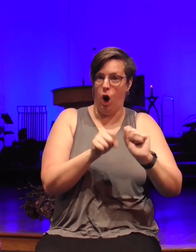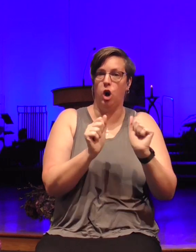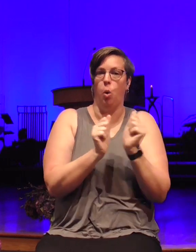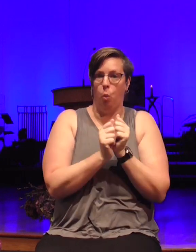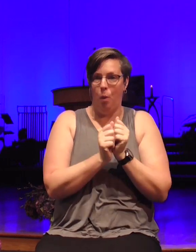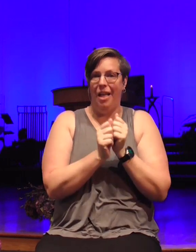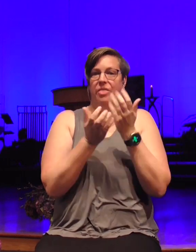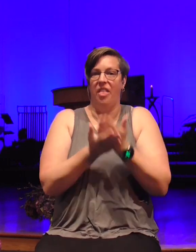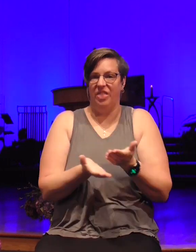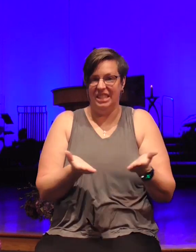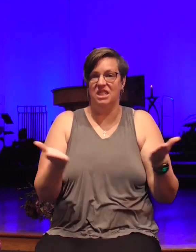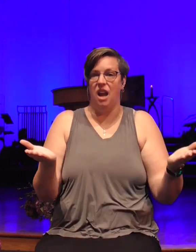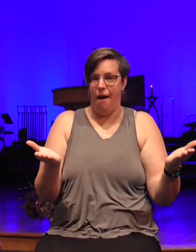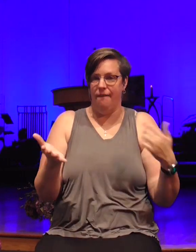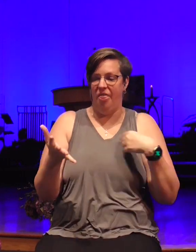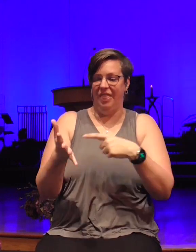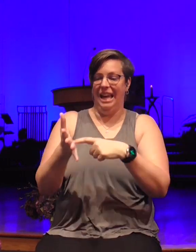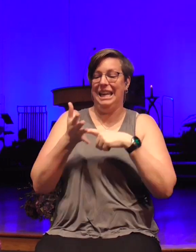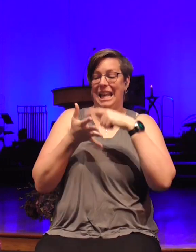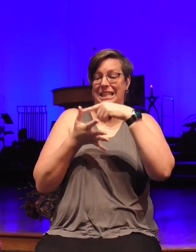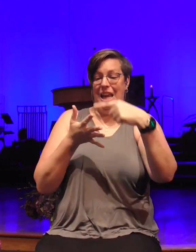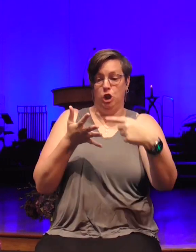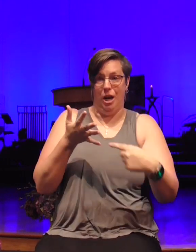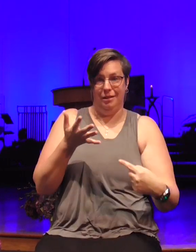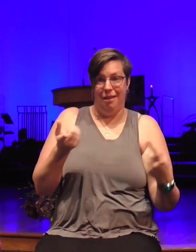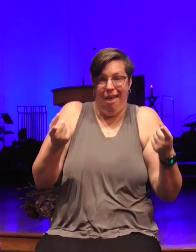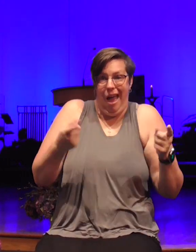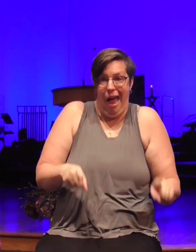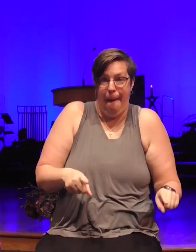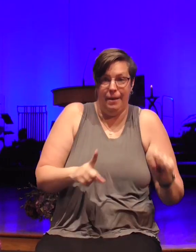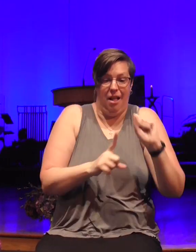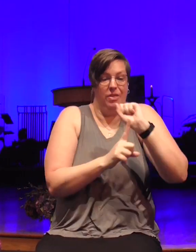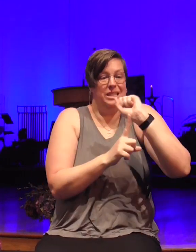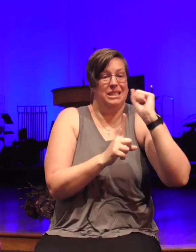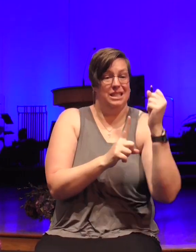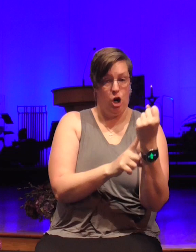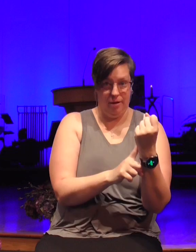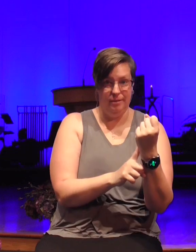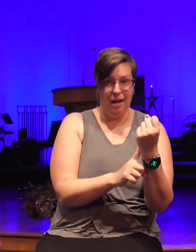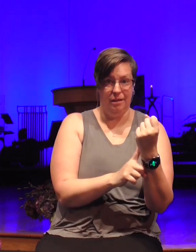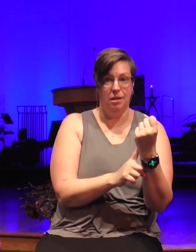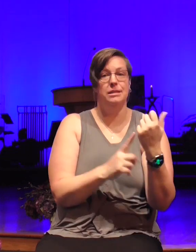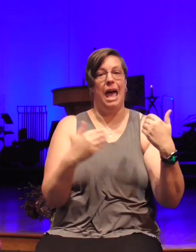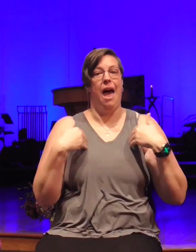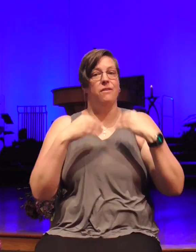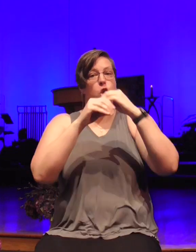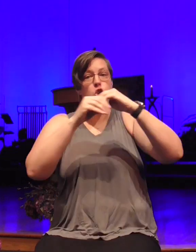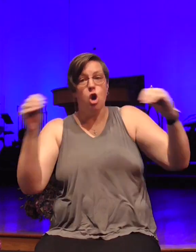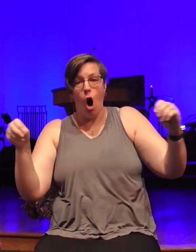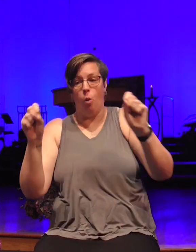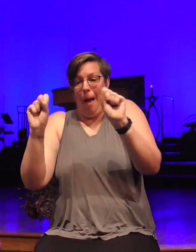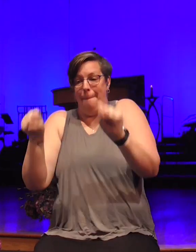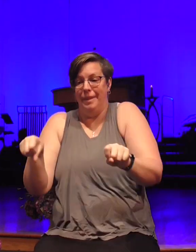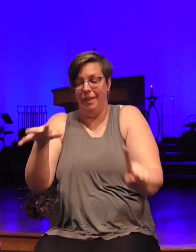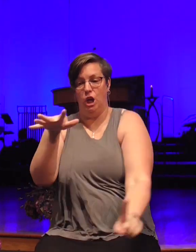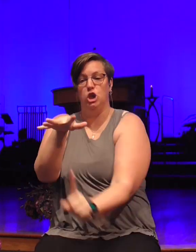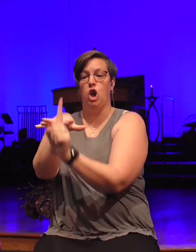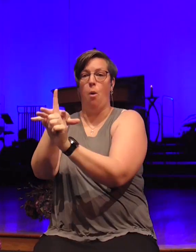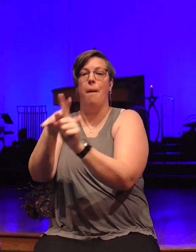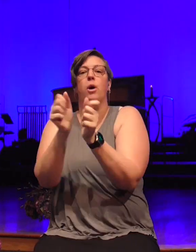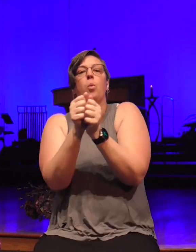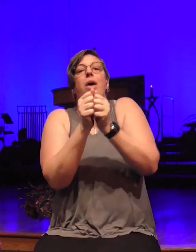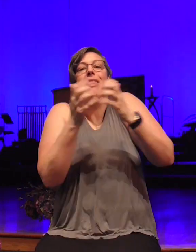understand that the conditions that have occurred, the circumstances in and of themselves, have no ability to show up without